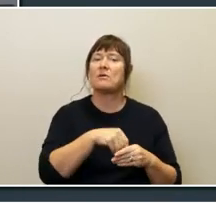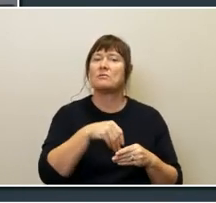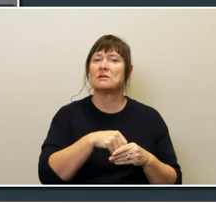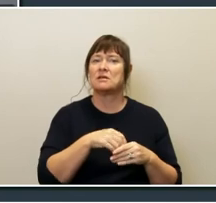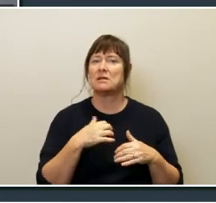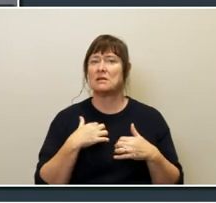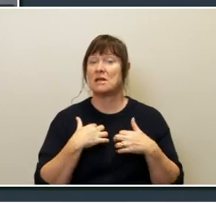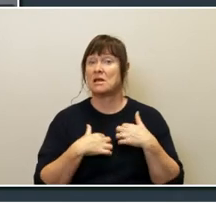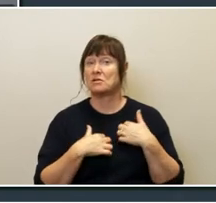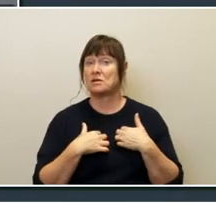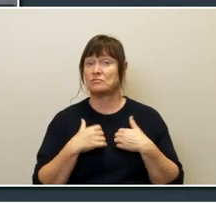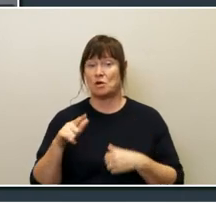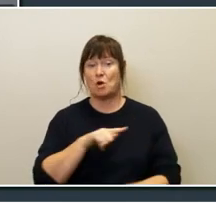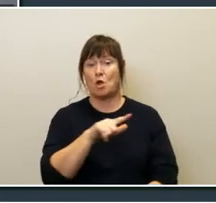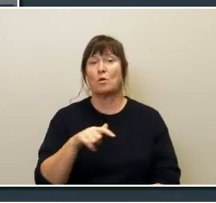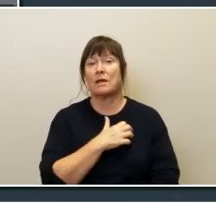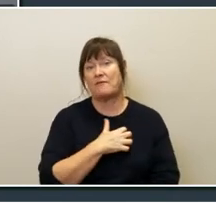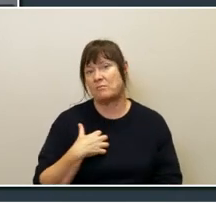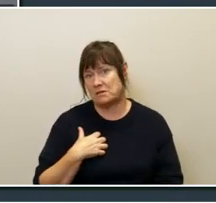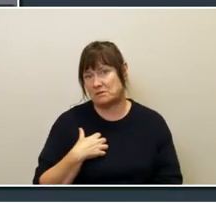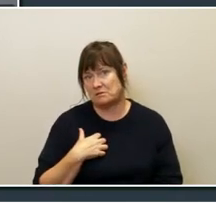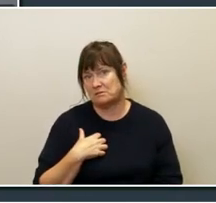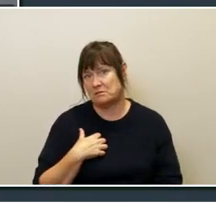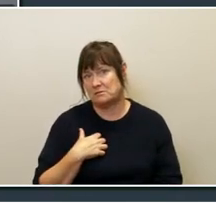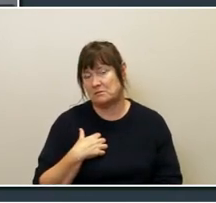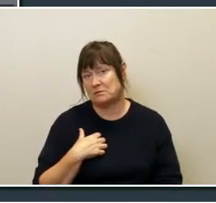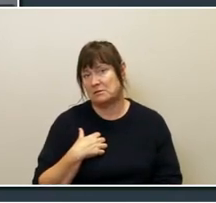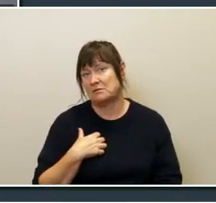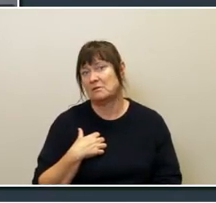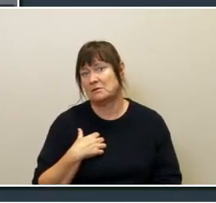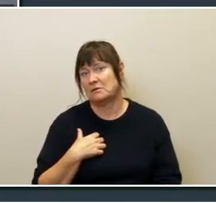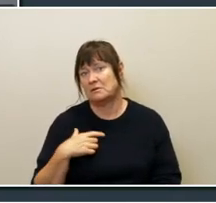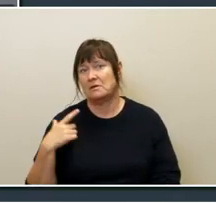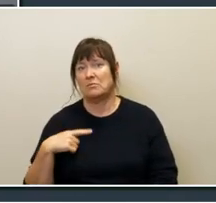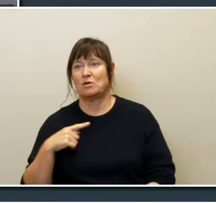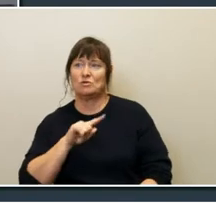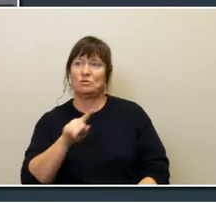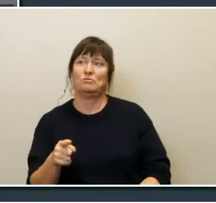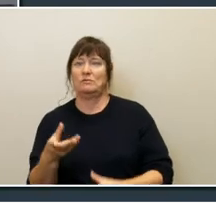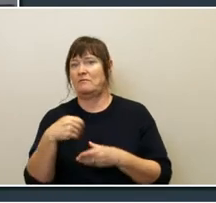and interested in local government. After all, you have a lot to do with this part of the world.